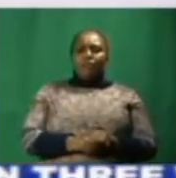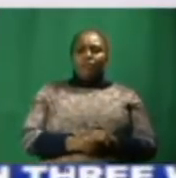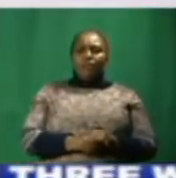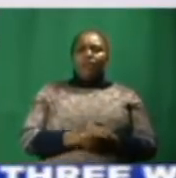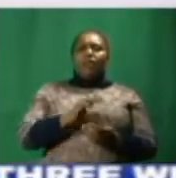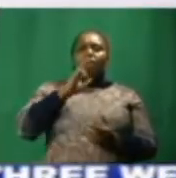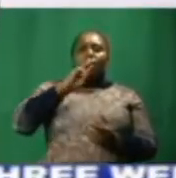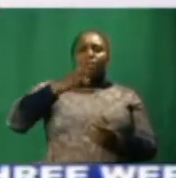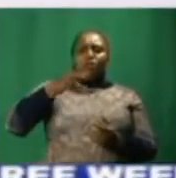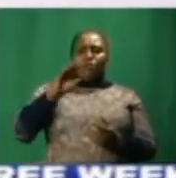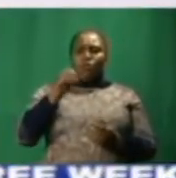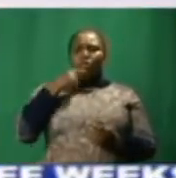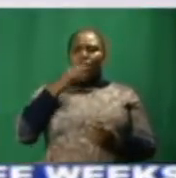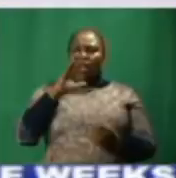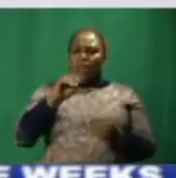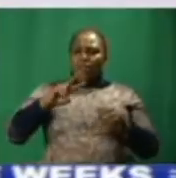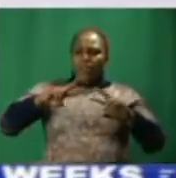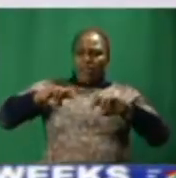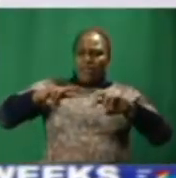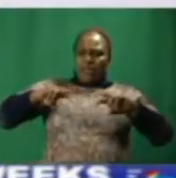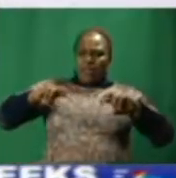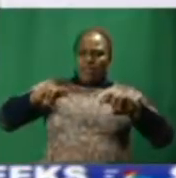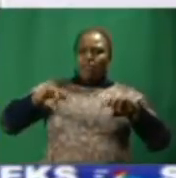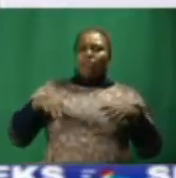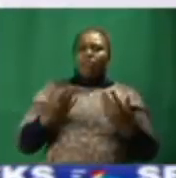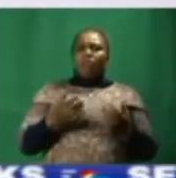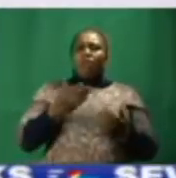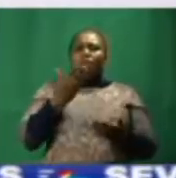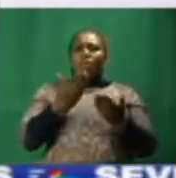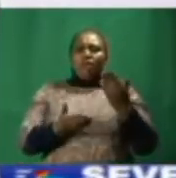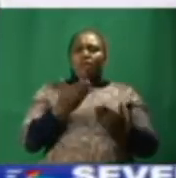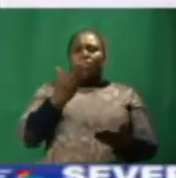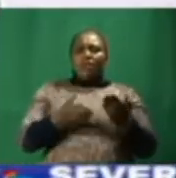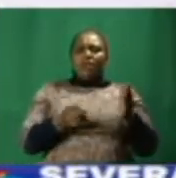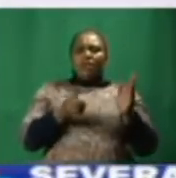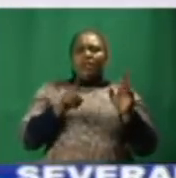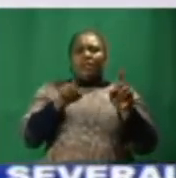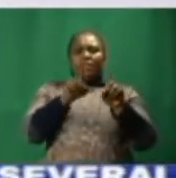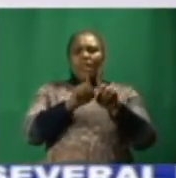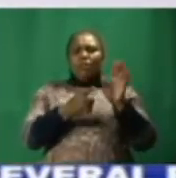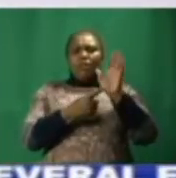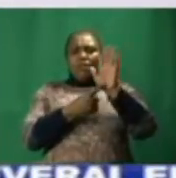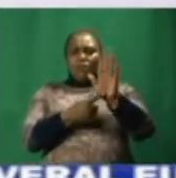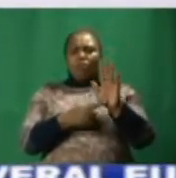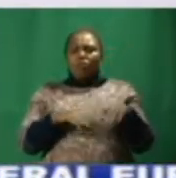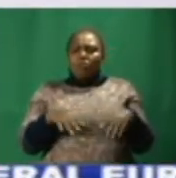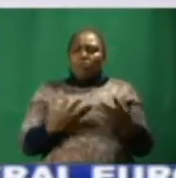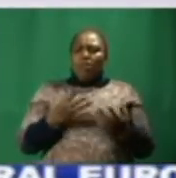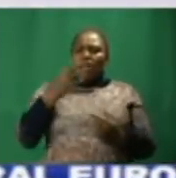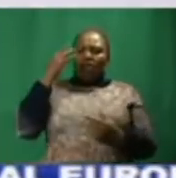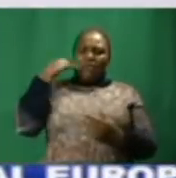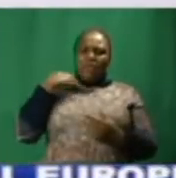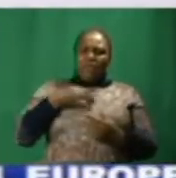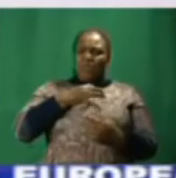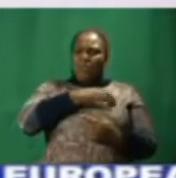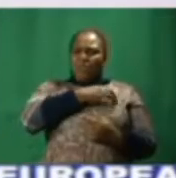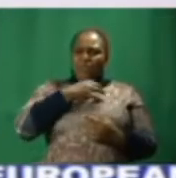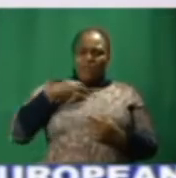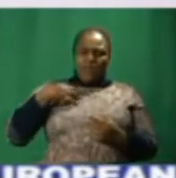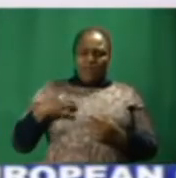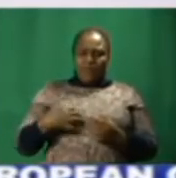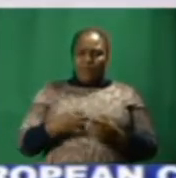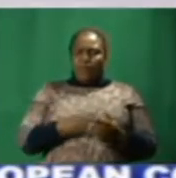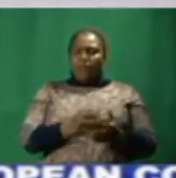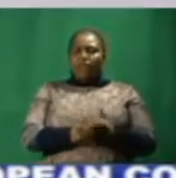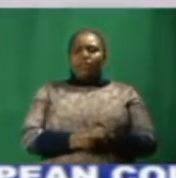a research lekhomba ukuthi kungaba ne complication lecishe ifana nanabo kuthiwa iKawasaki or which is just an inflammation